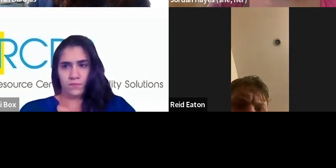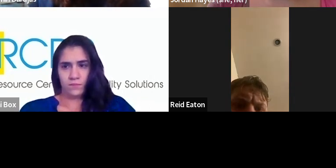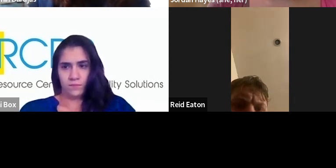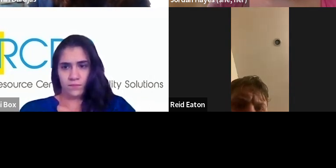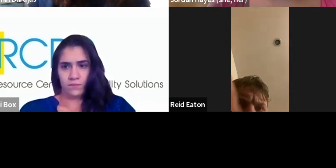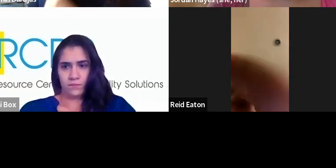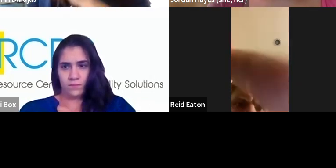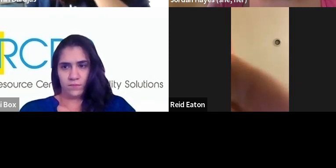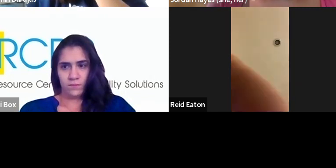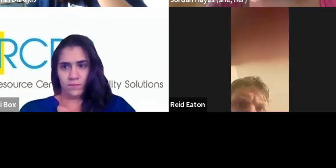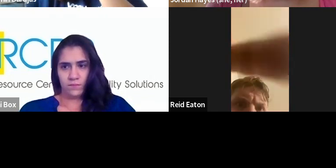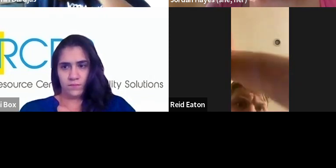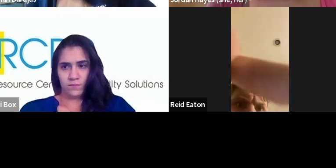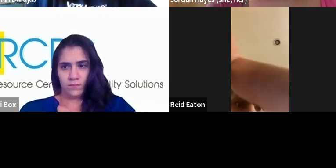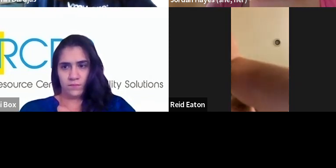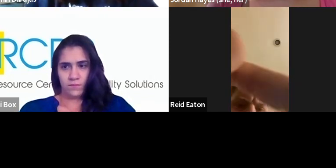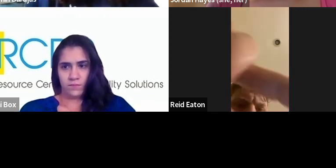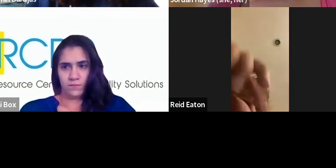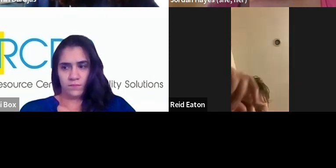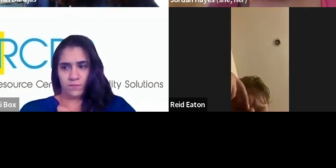And so the intersection of like